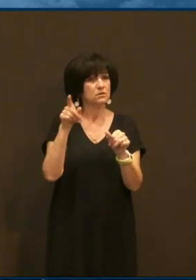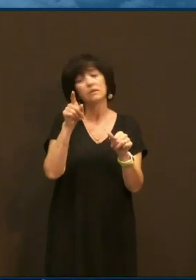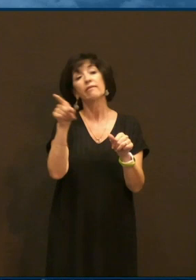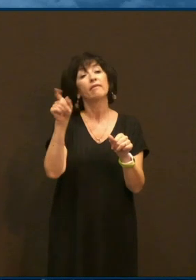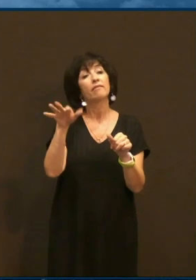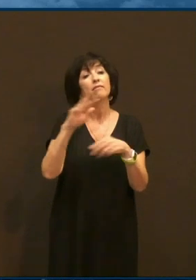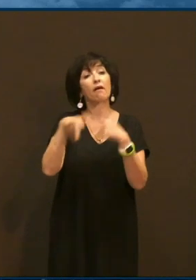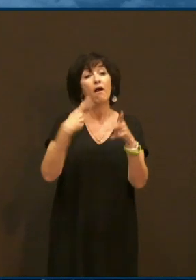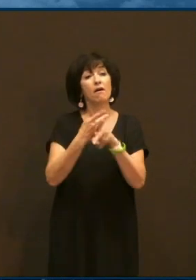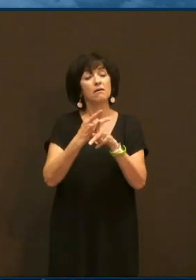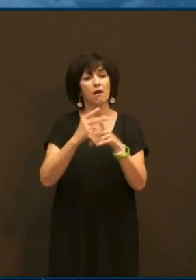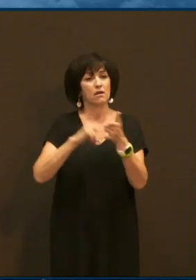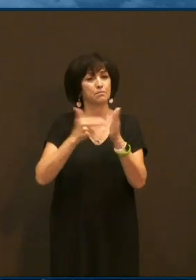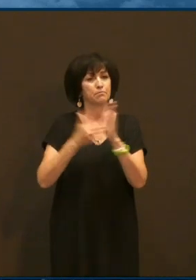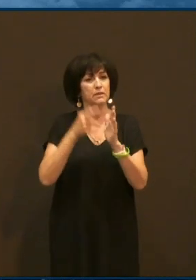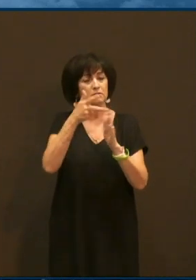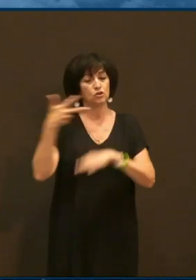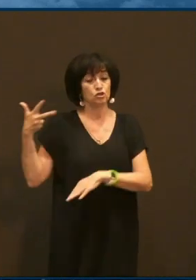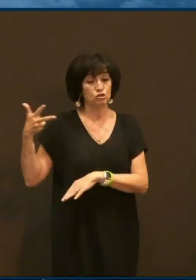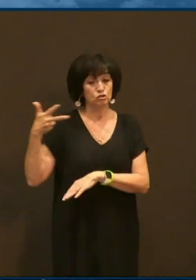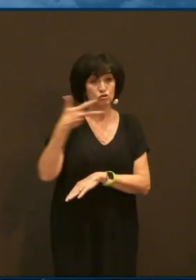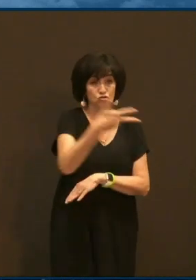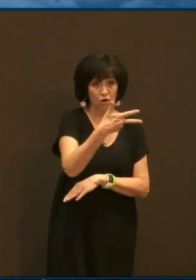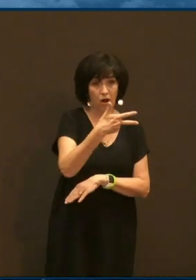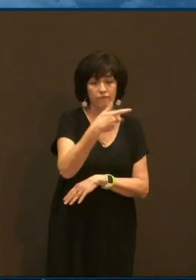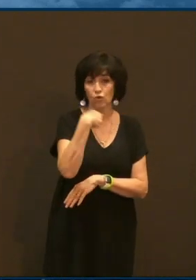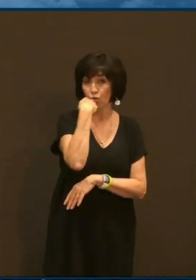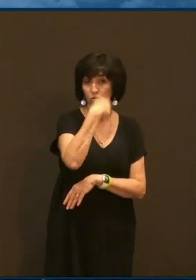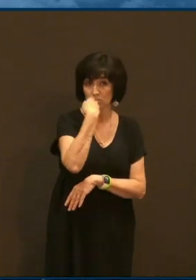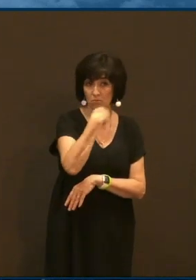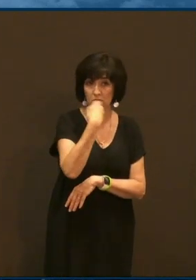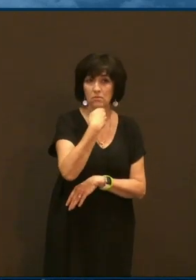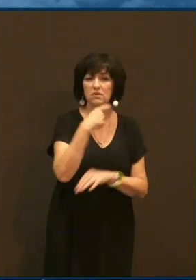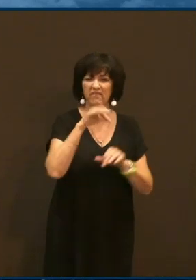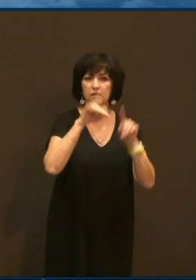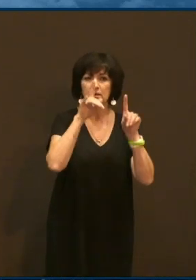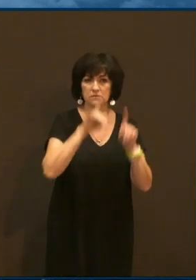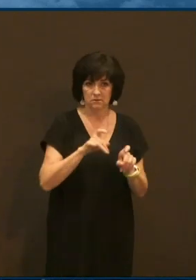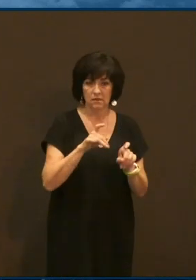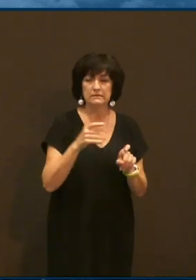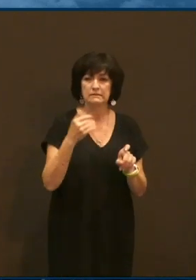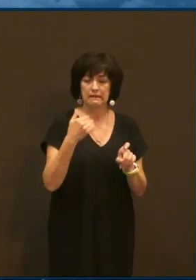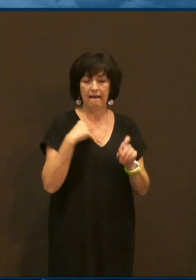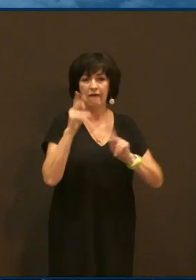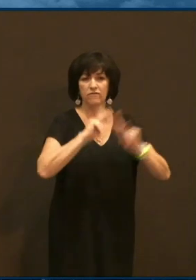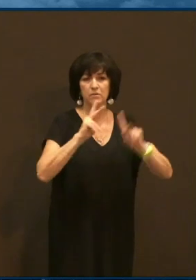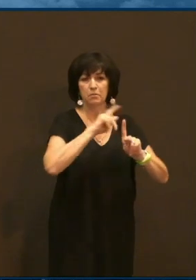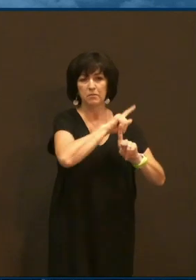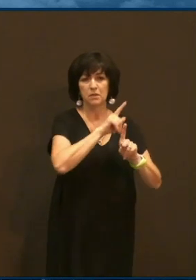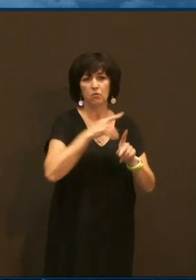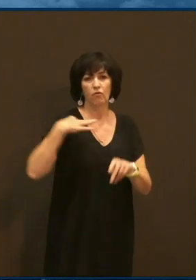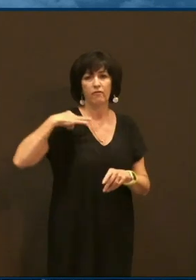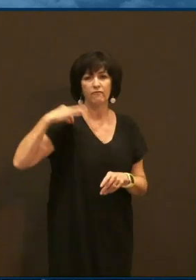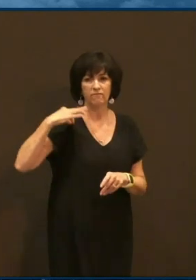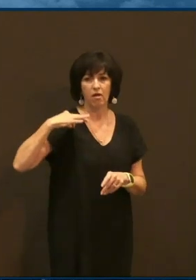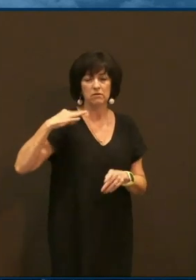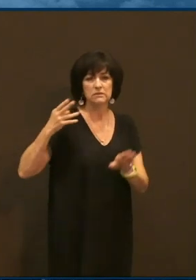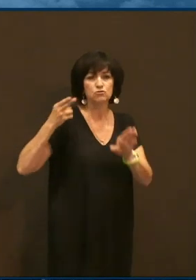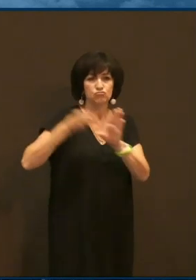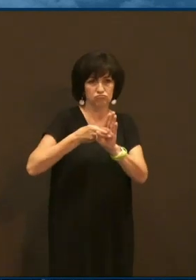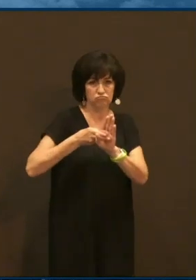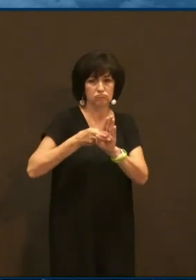that the state is participating with assistance from Newcastle County up north. This does not